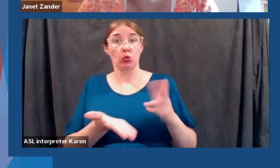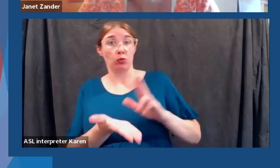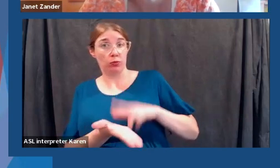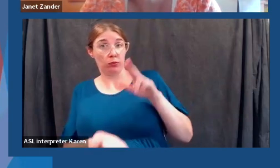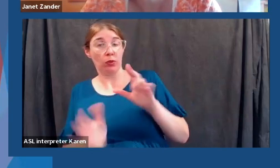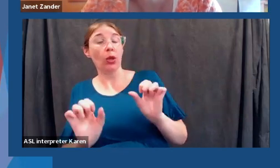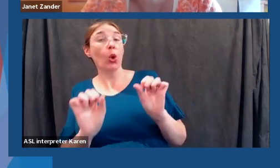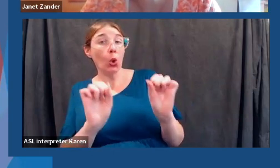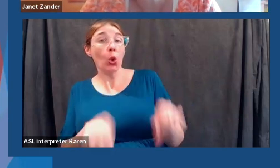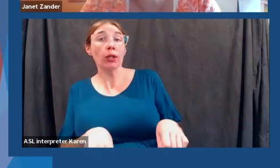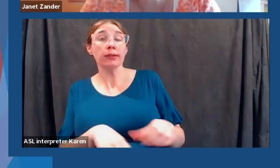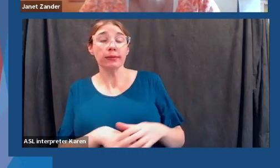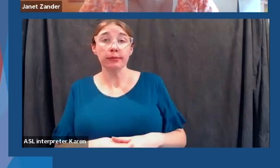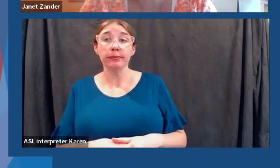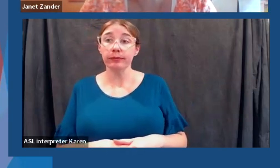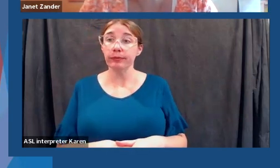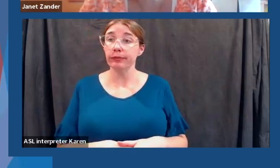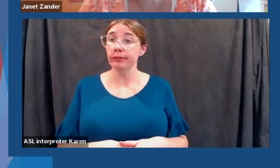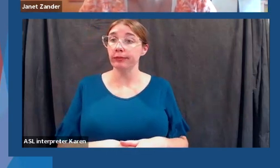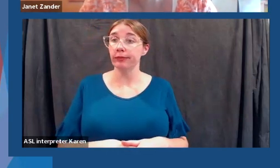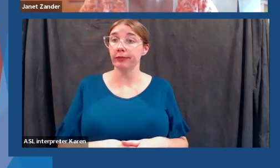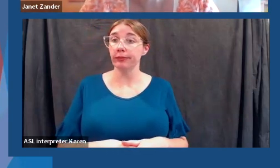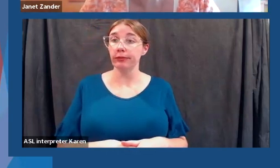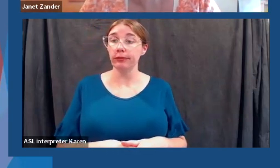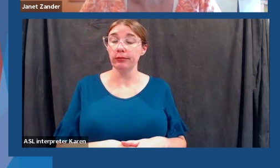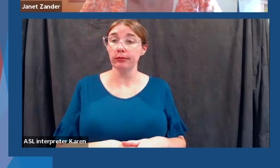person who's providing any assistance that may be requested.